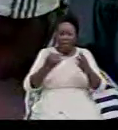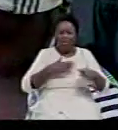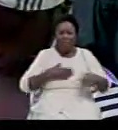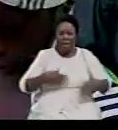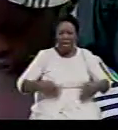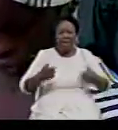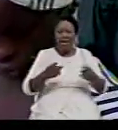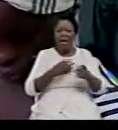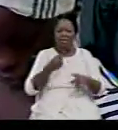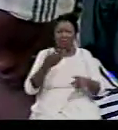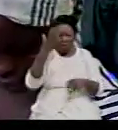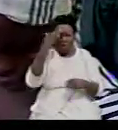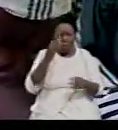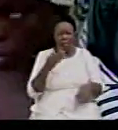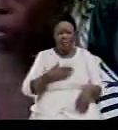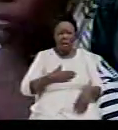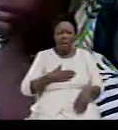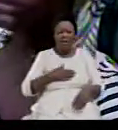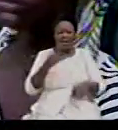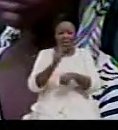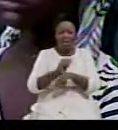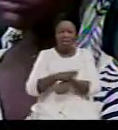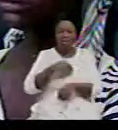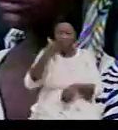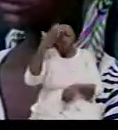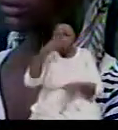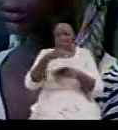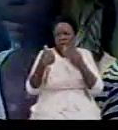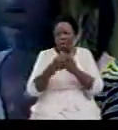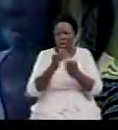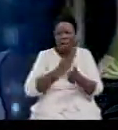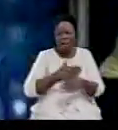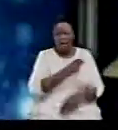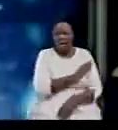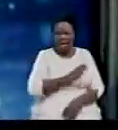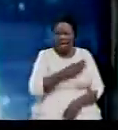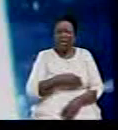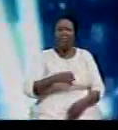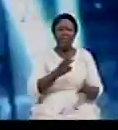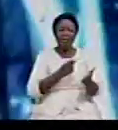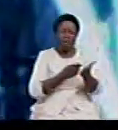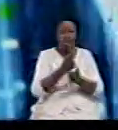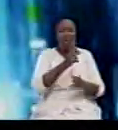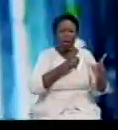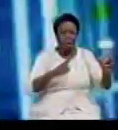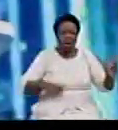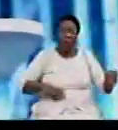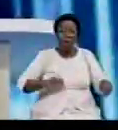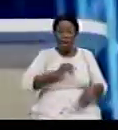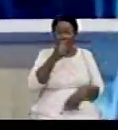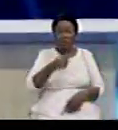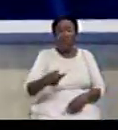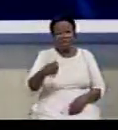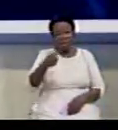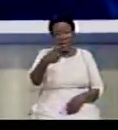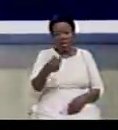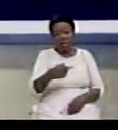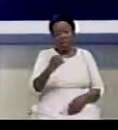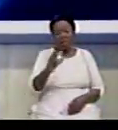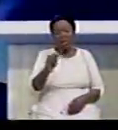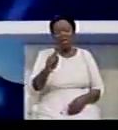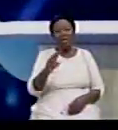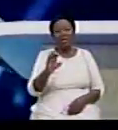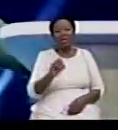tradition, you know my superstition, and you know my character. Truth, Lord, I am a gentle dog, but I come